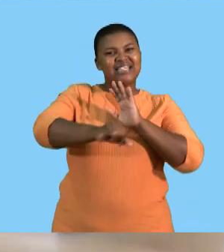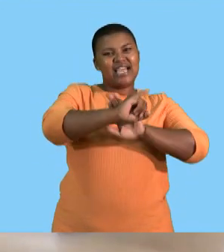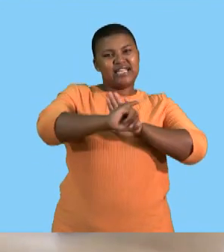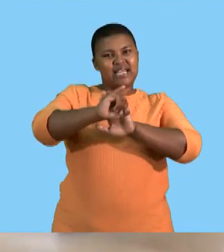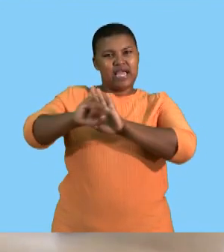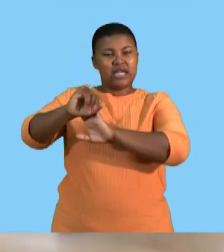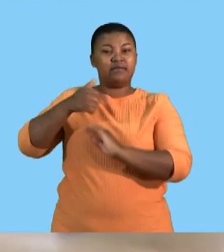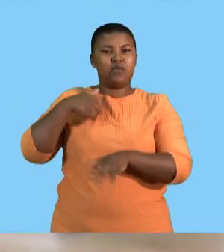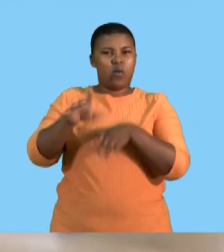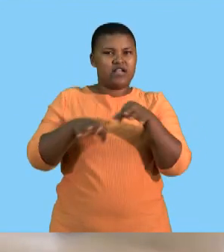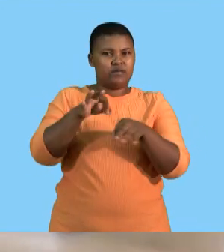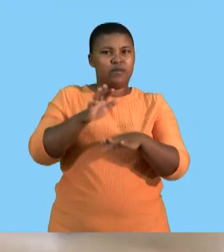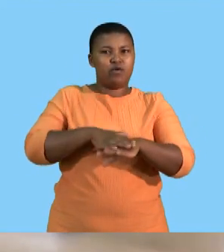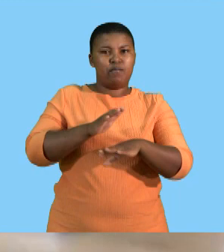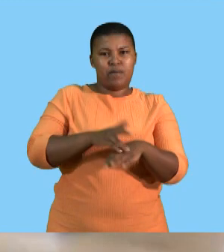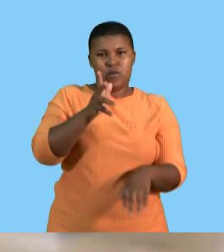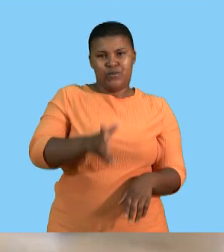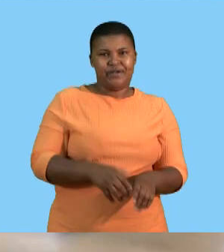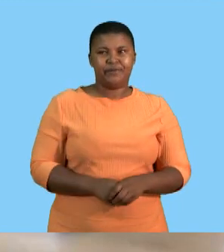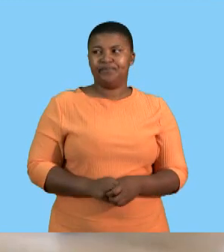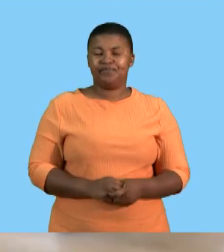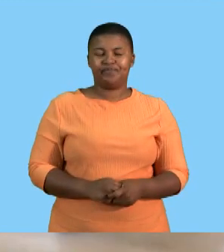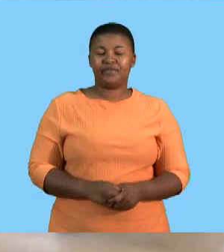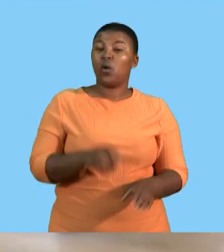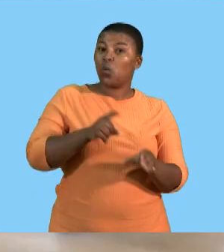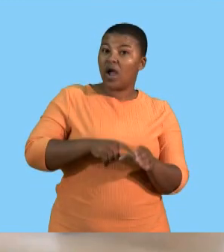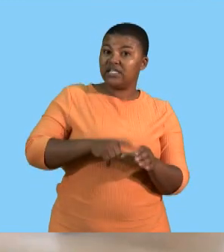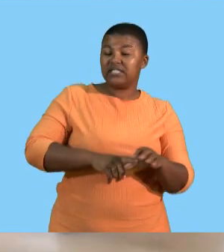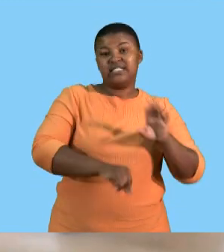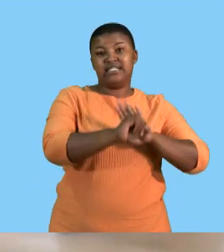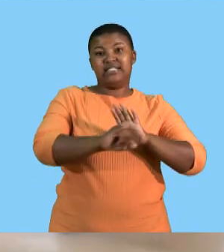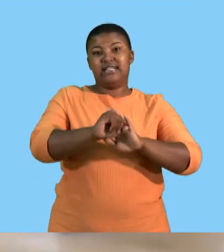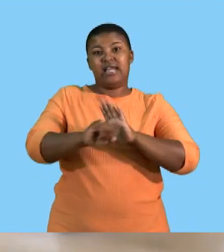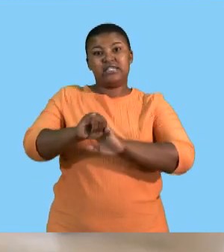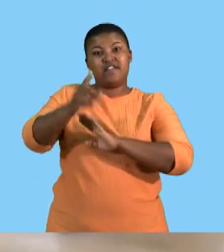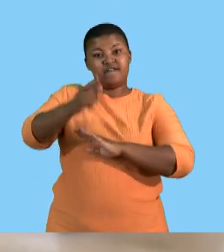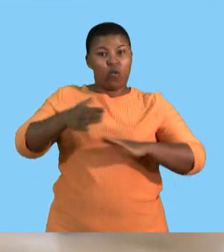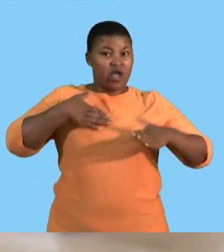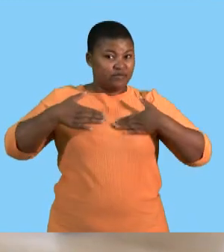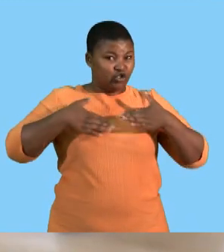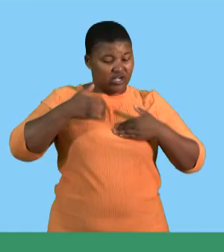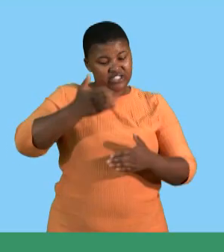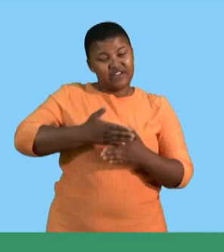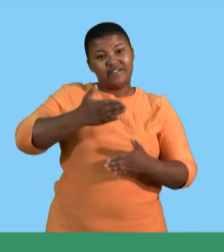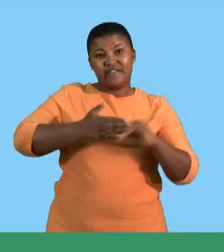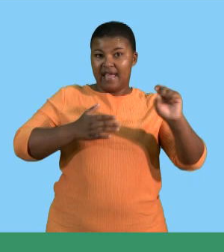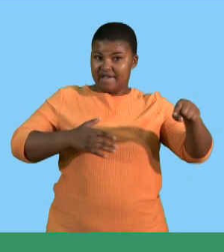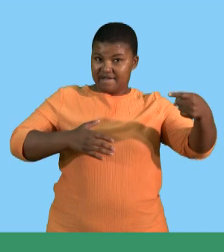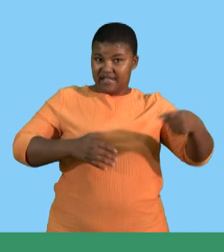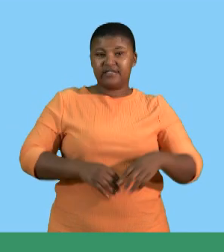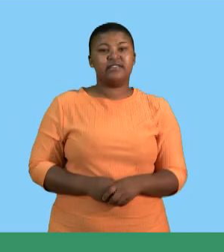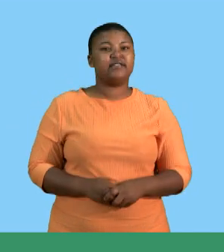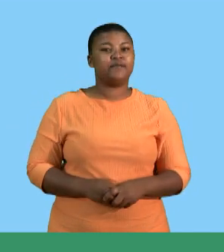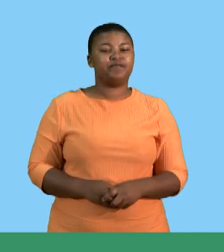to make decisions in the business. So let's take a look at the quality indicators, and I will explain further. So